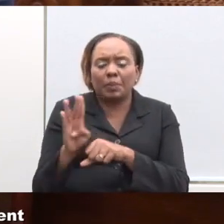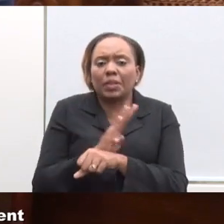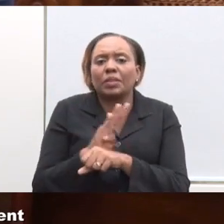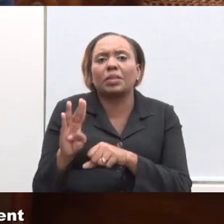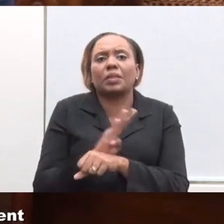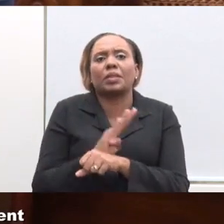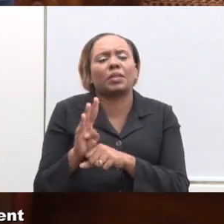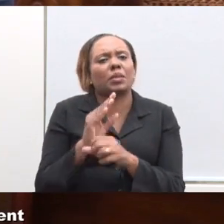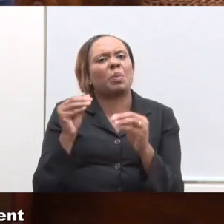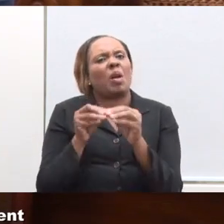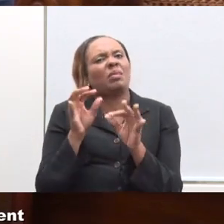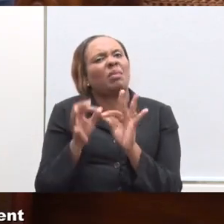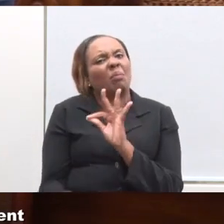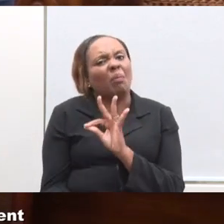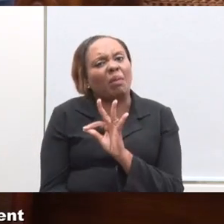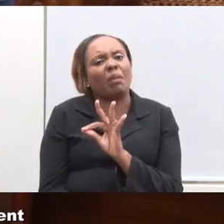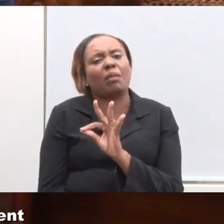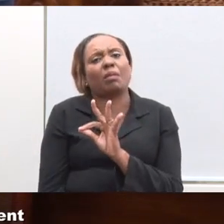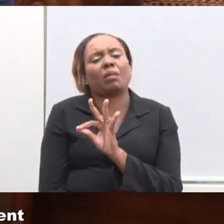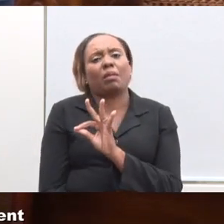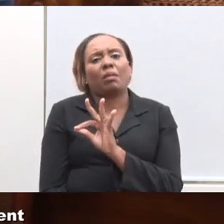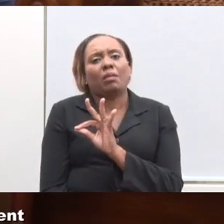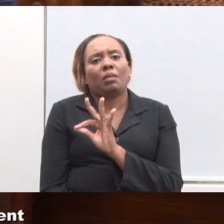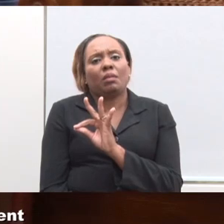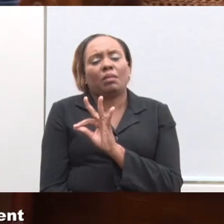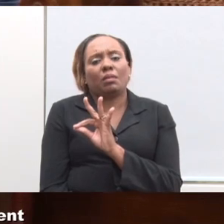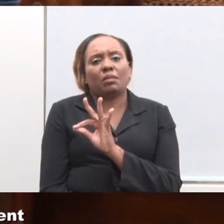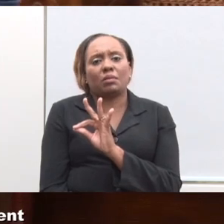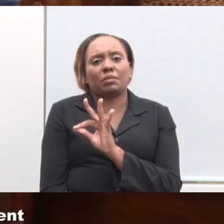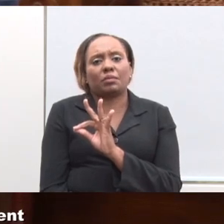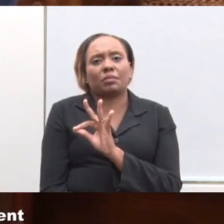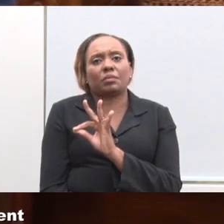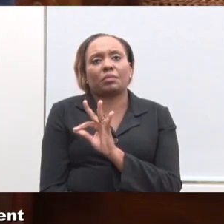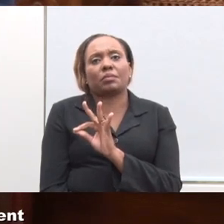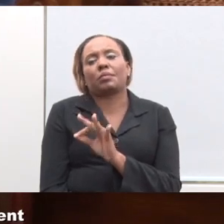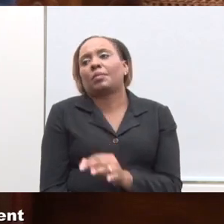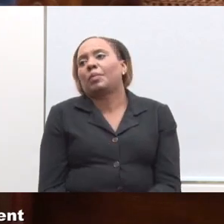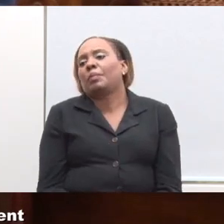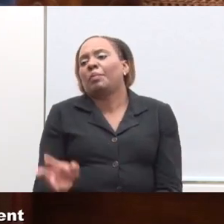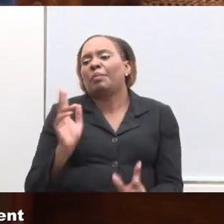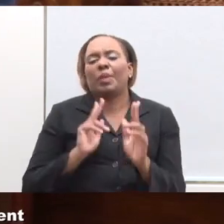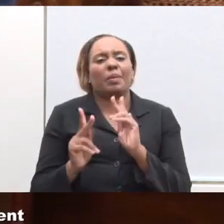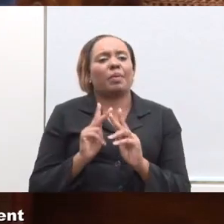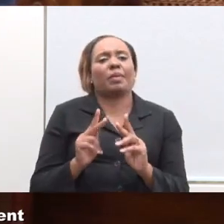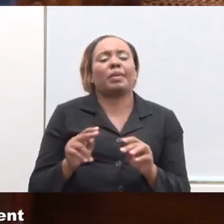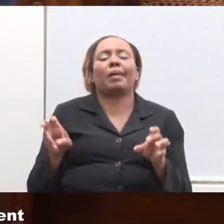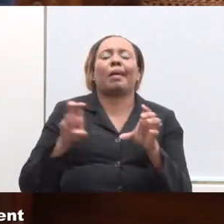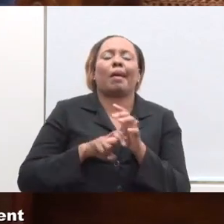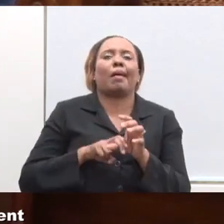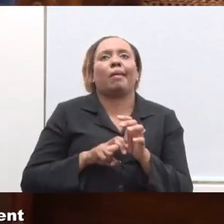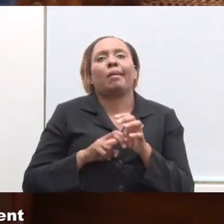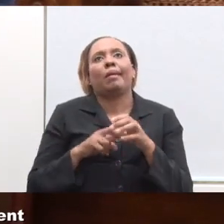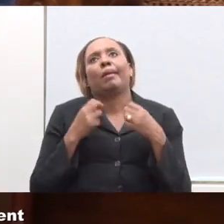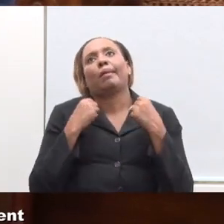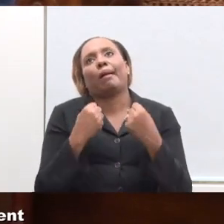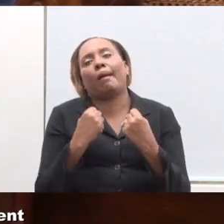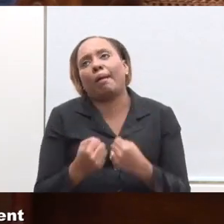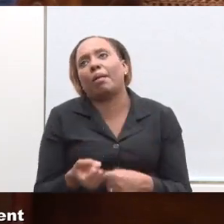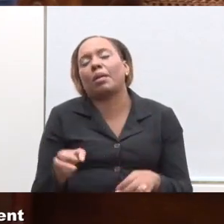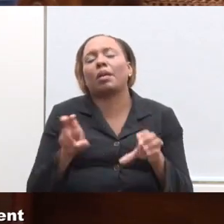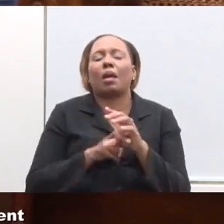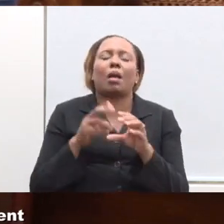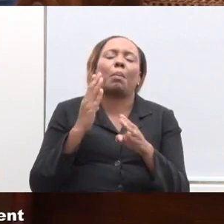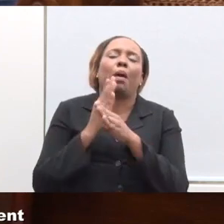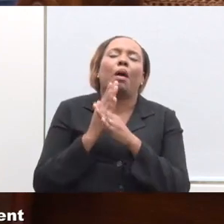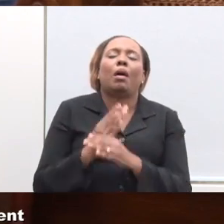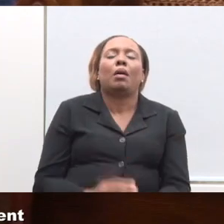businesses much simpler, rather than losing the time and traffic to get to the bank or catching a bus to town to get to the bank, then